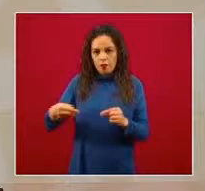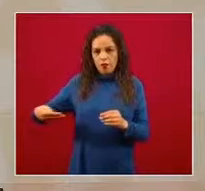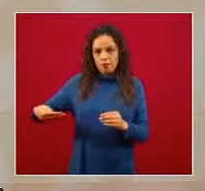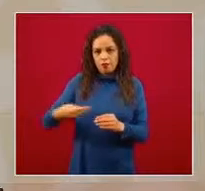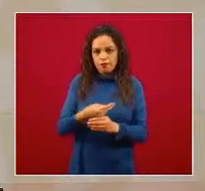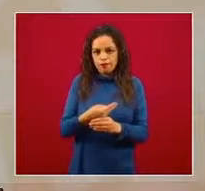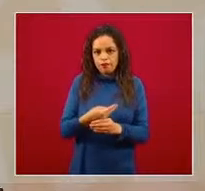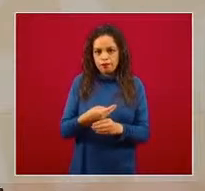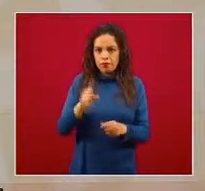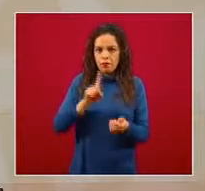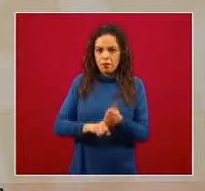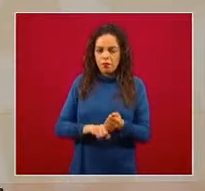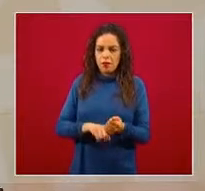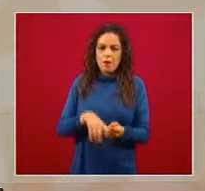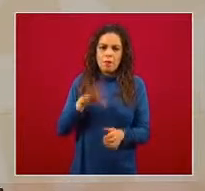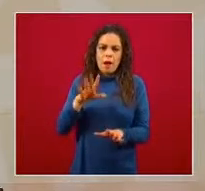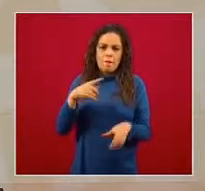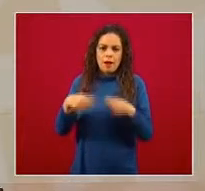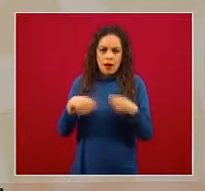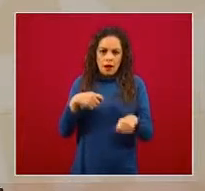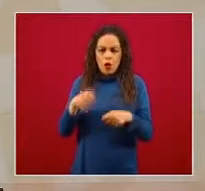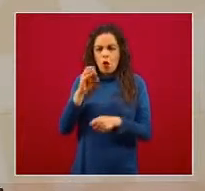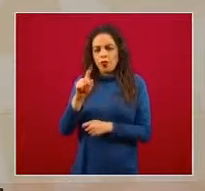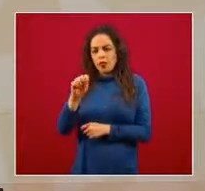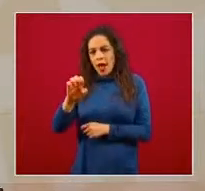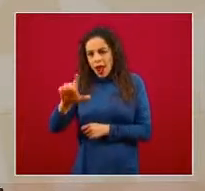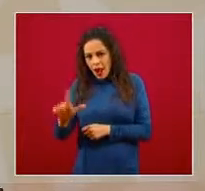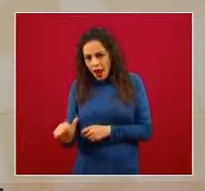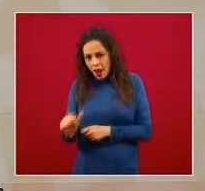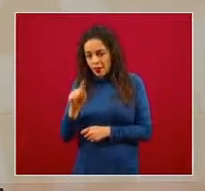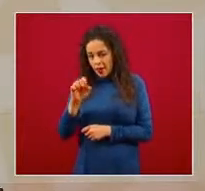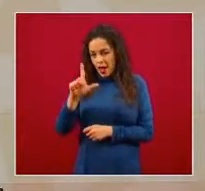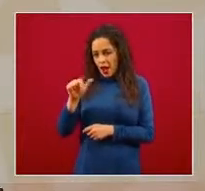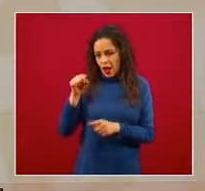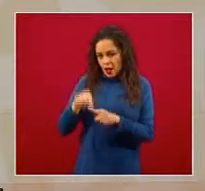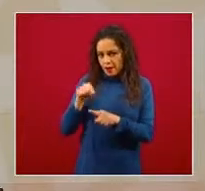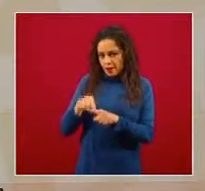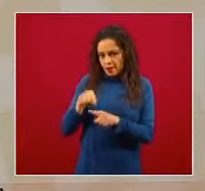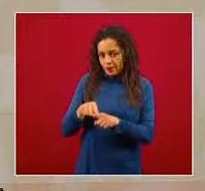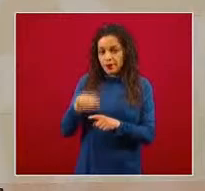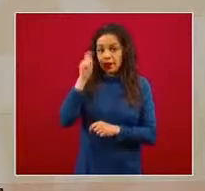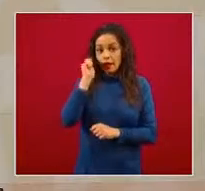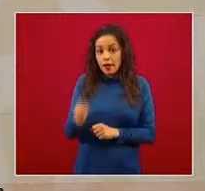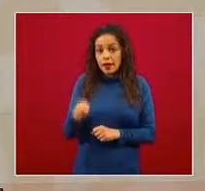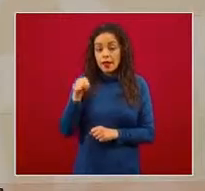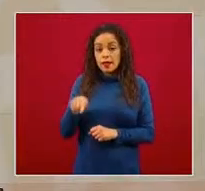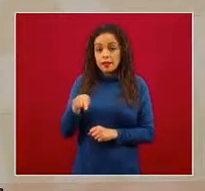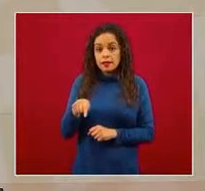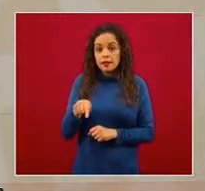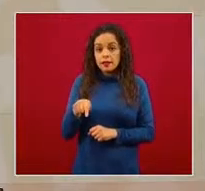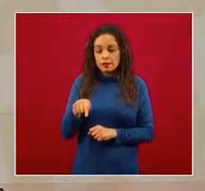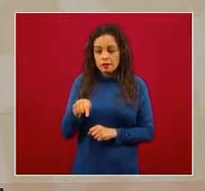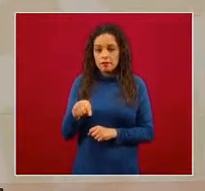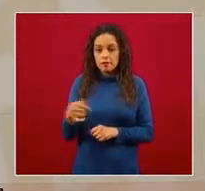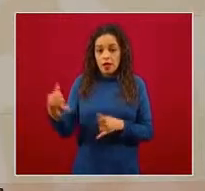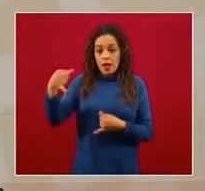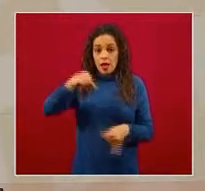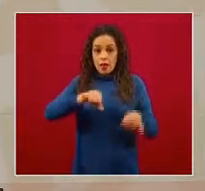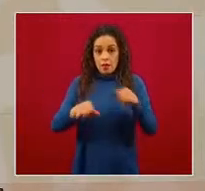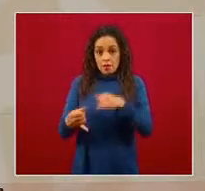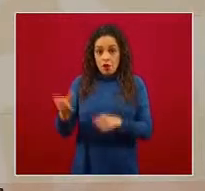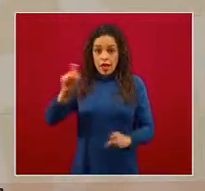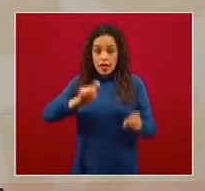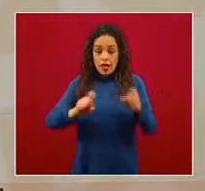has a textile strip that has the needed components to have this chemical reaction that